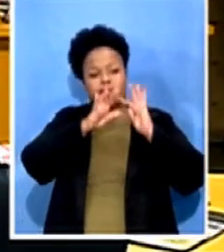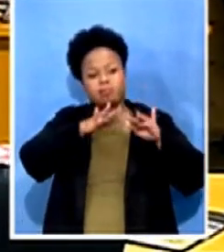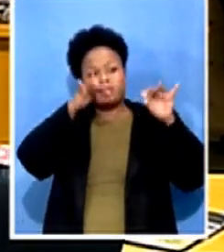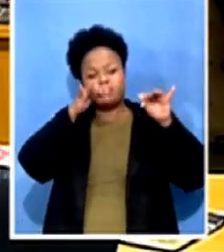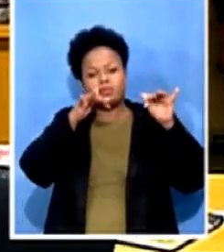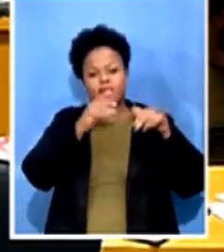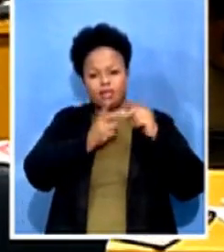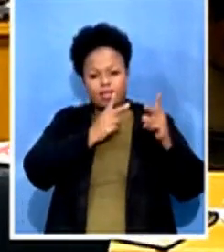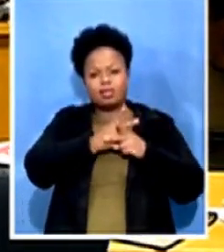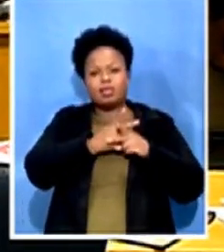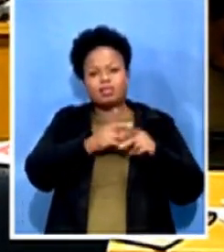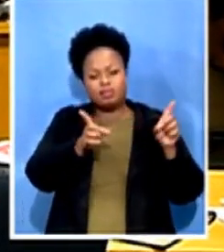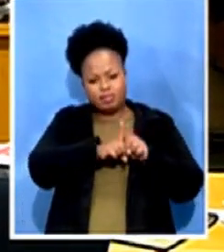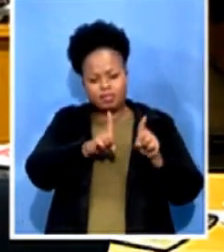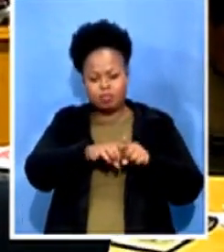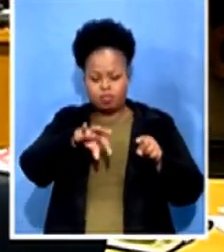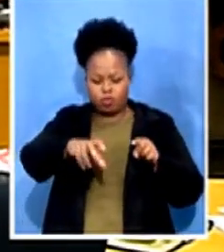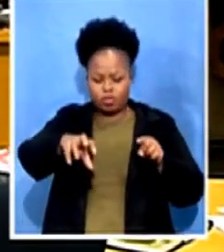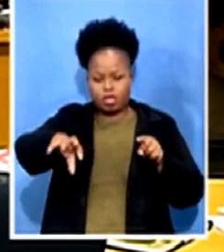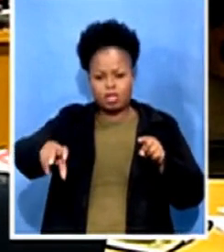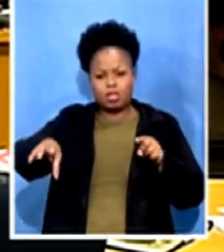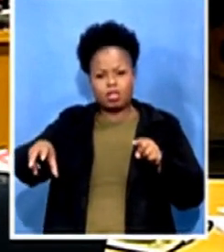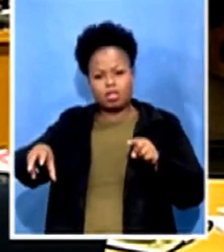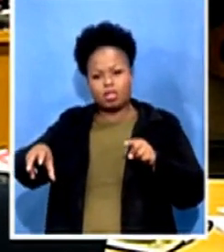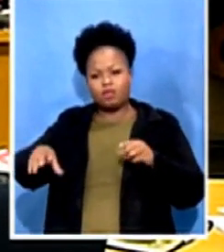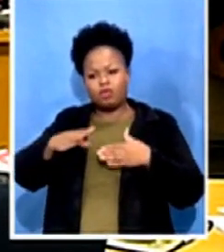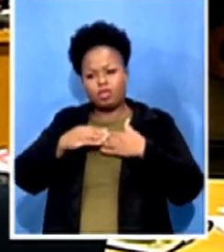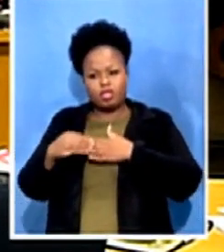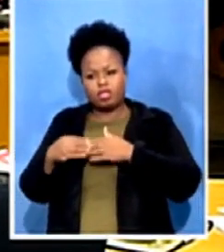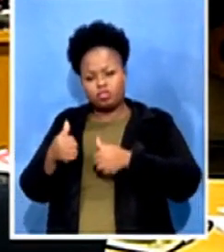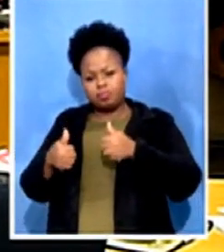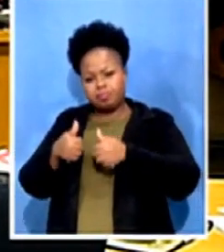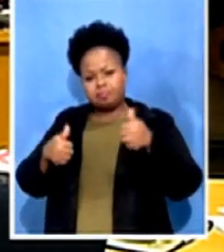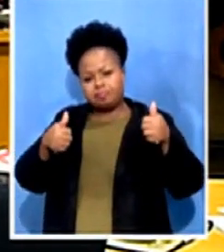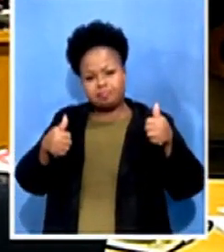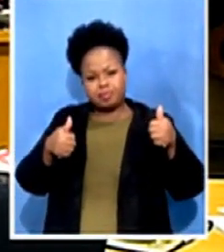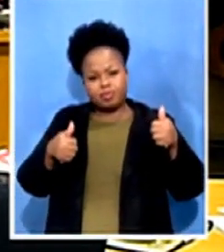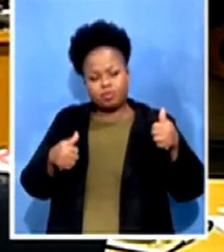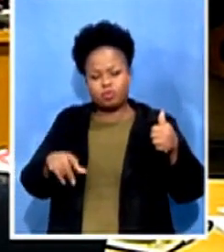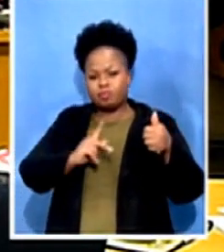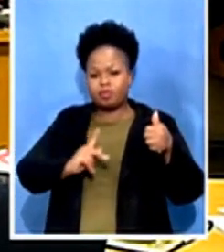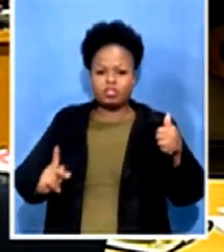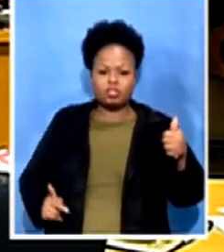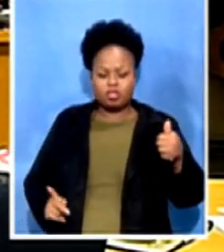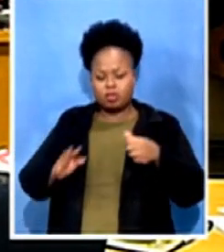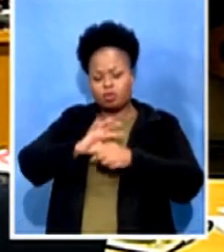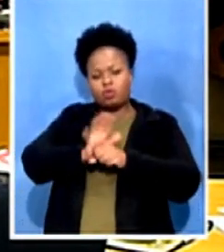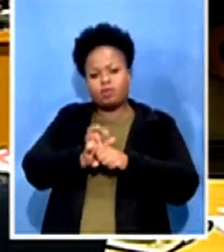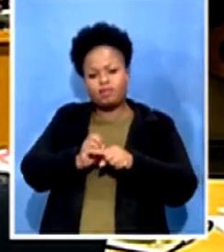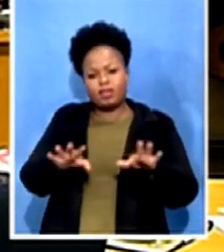provincial leadership, which is presidential coronavirus command